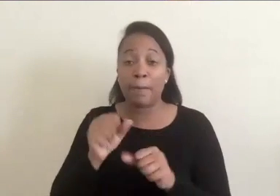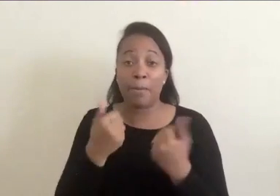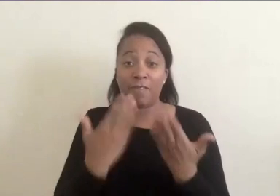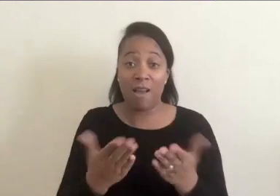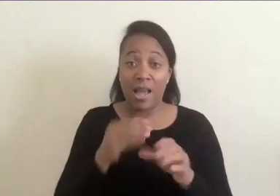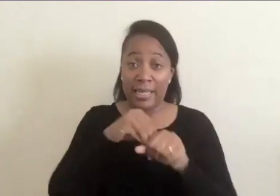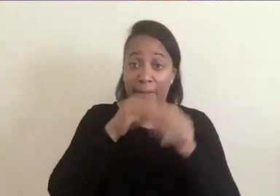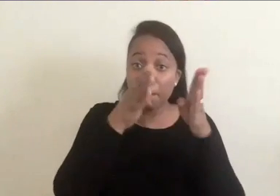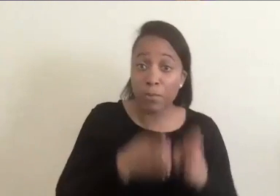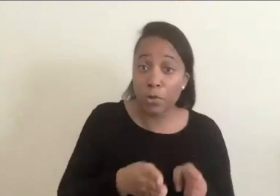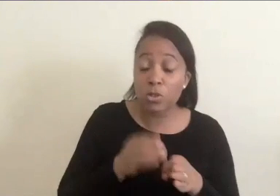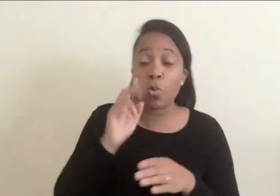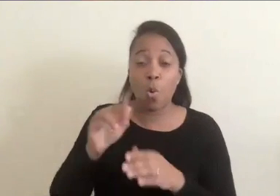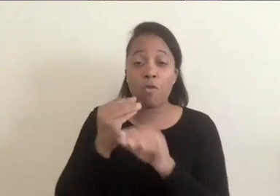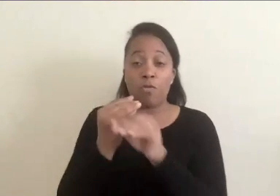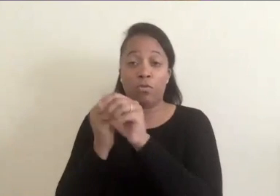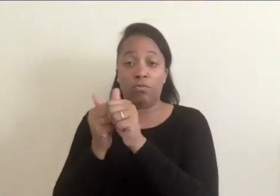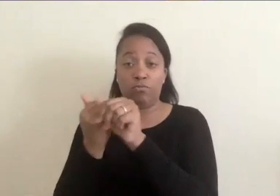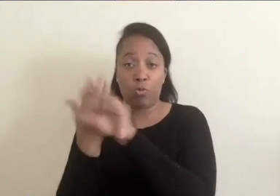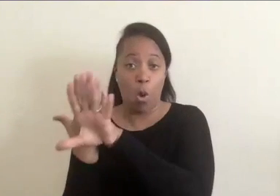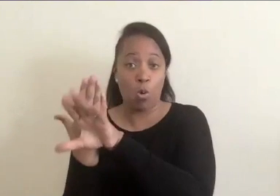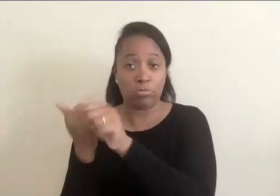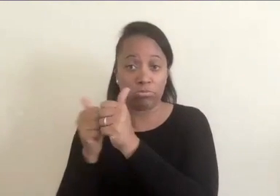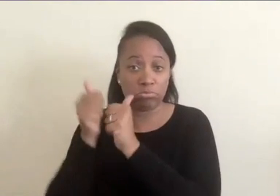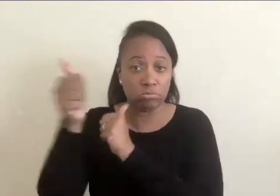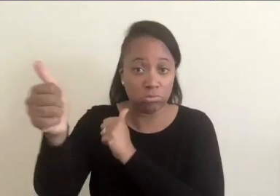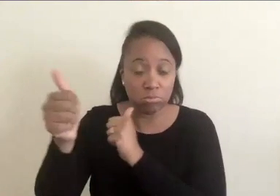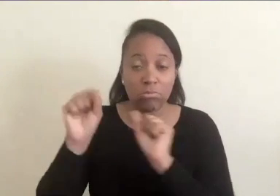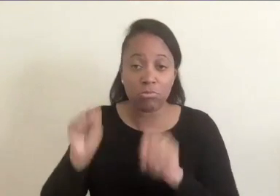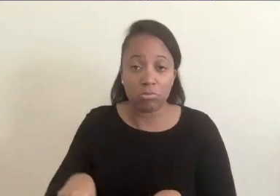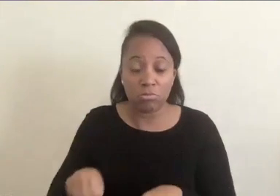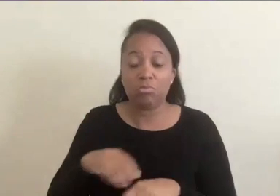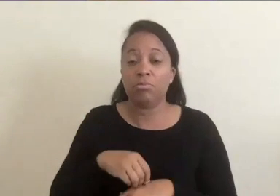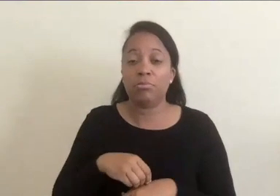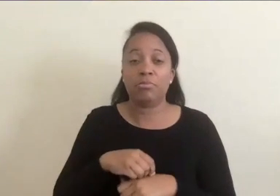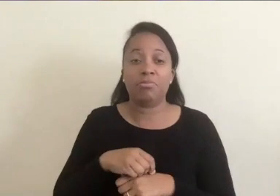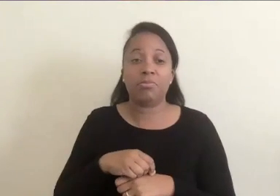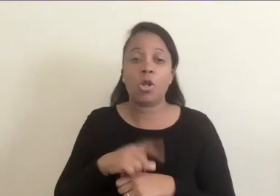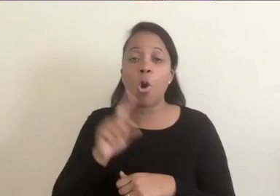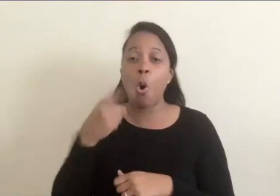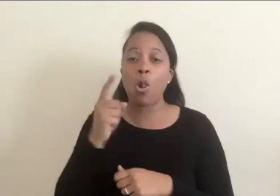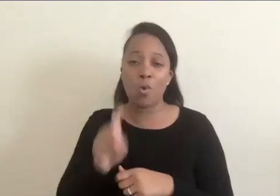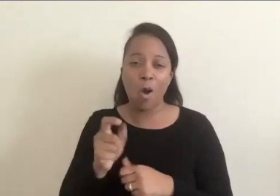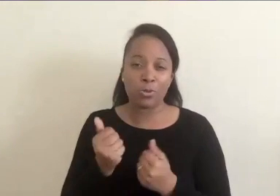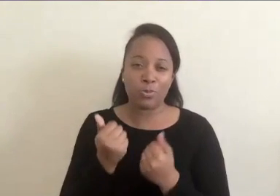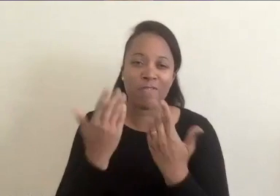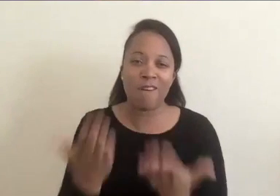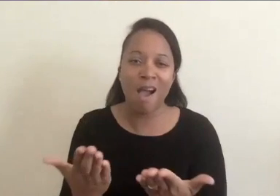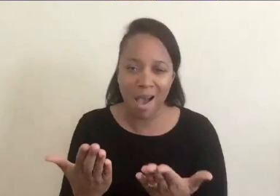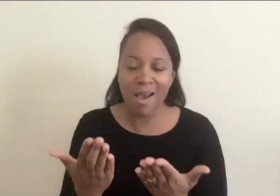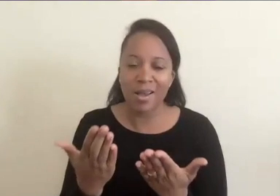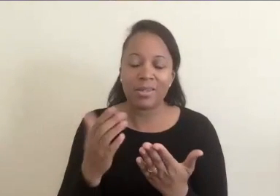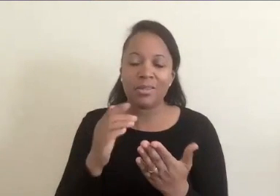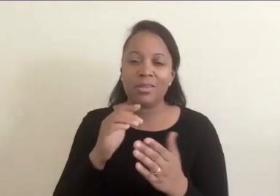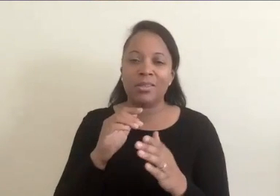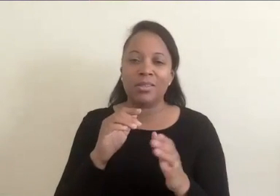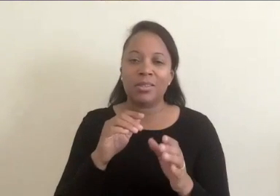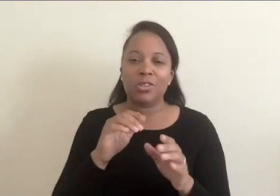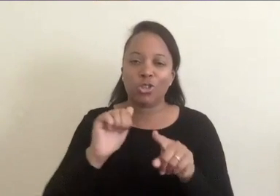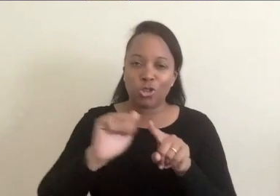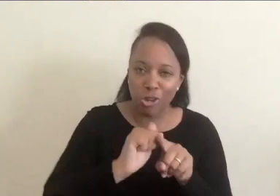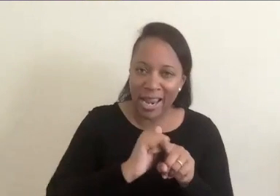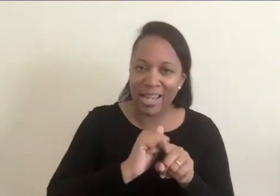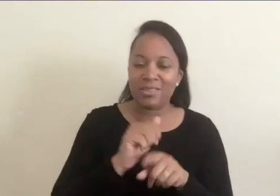a business meeting, lecture hall, or at a live event. You only want to permit trained and RID